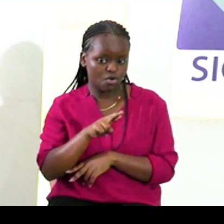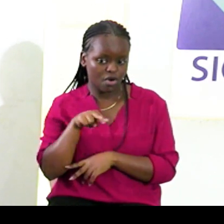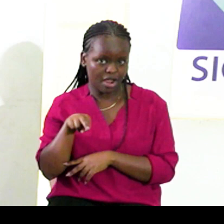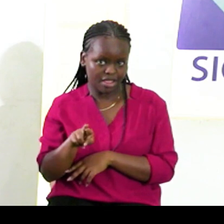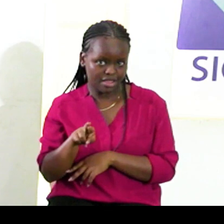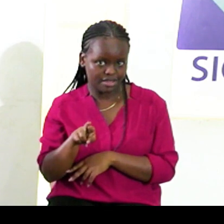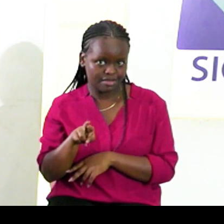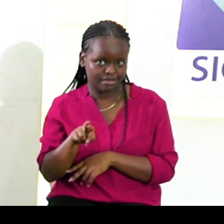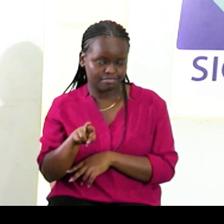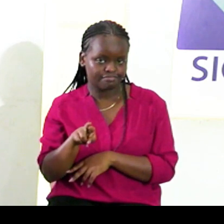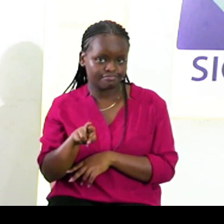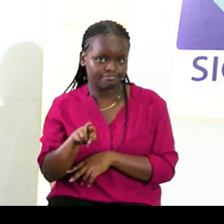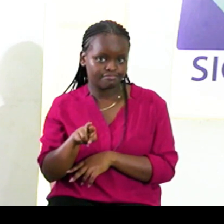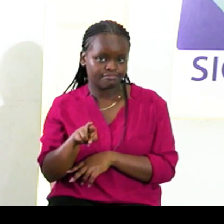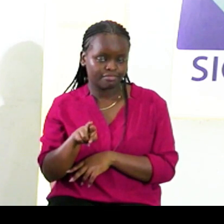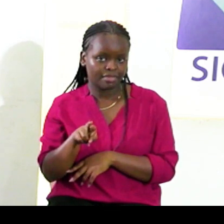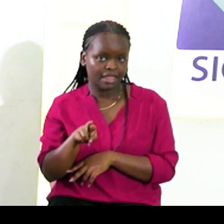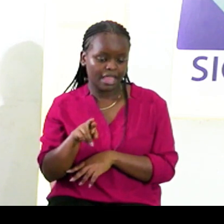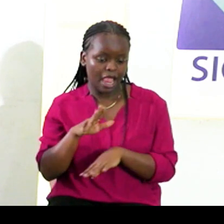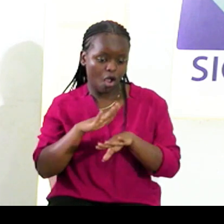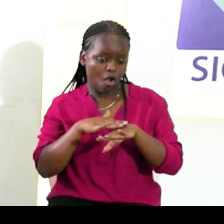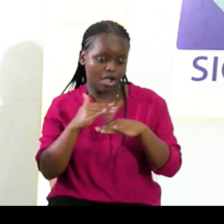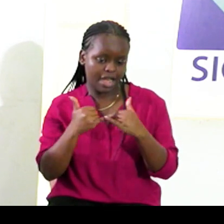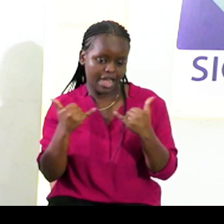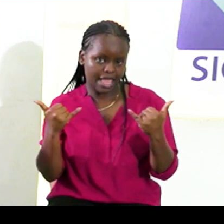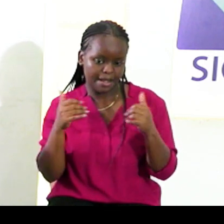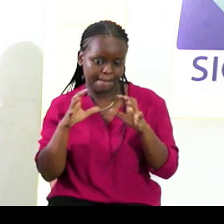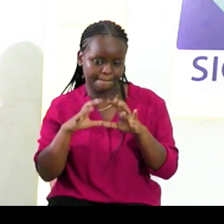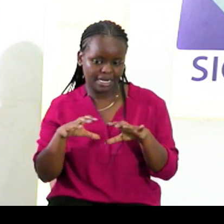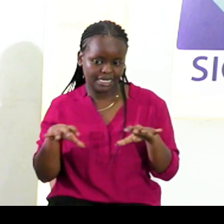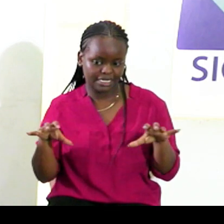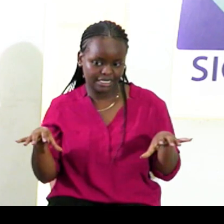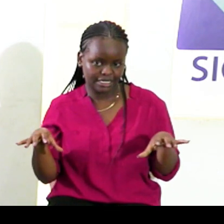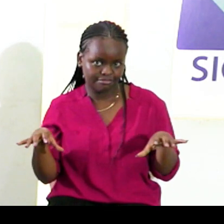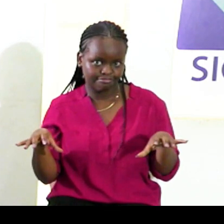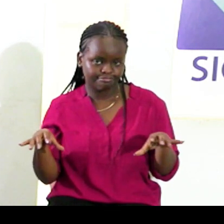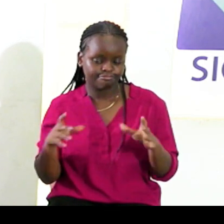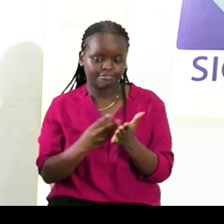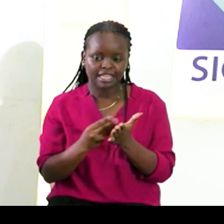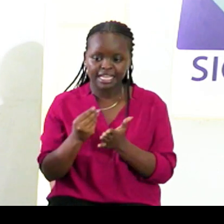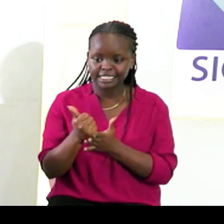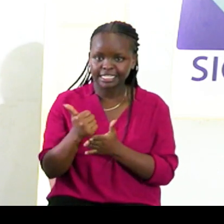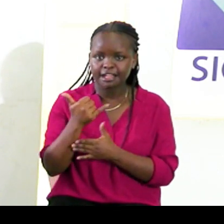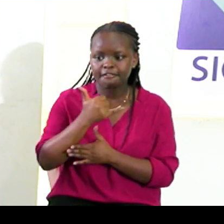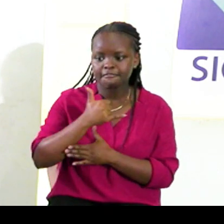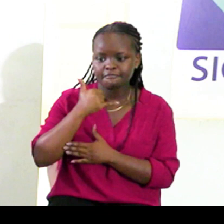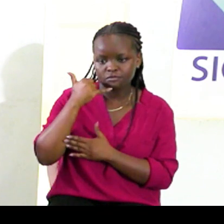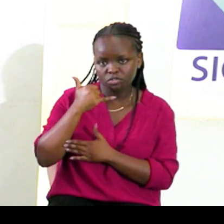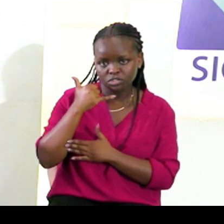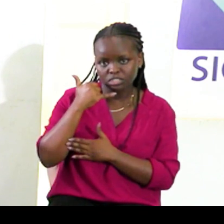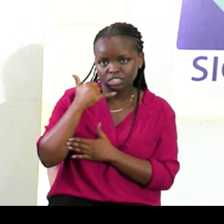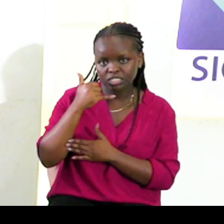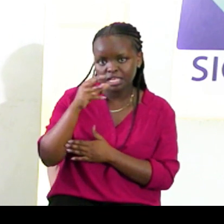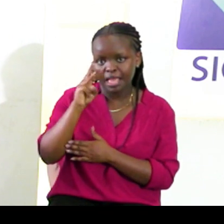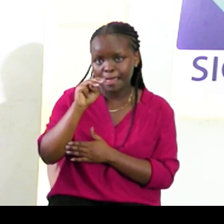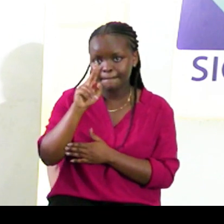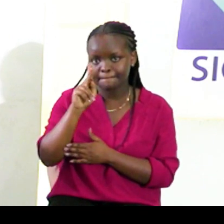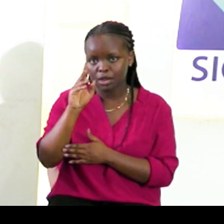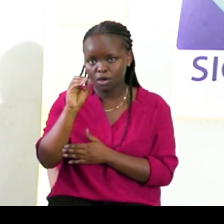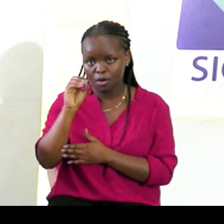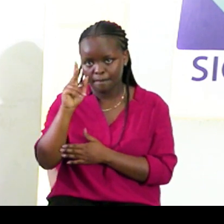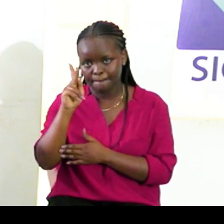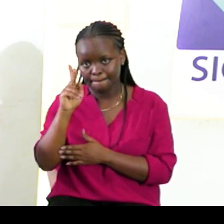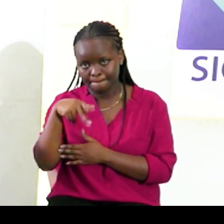County. I do online marketing. I sell phones on credit through Mkopa